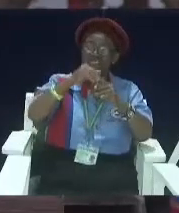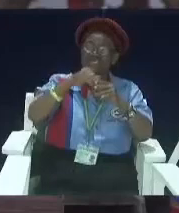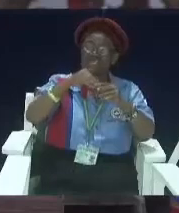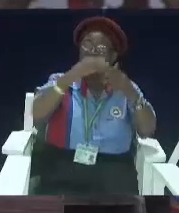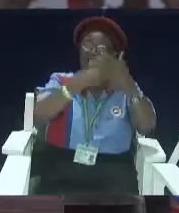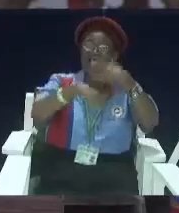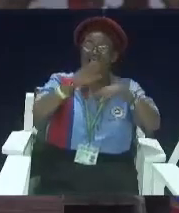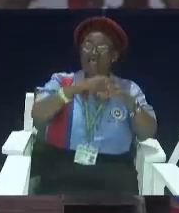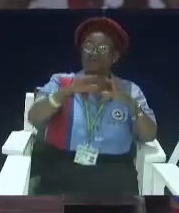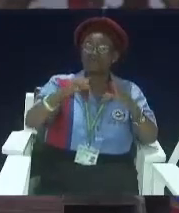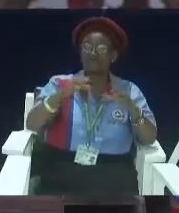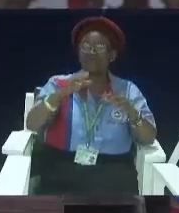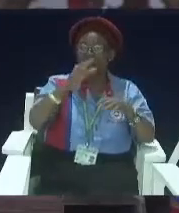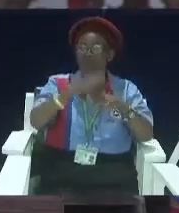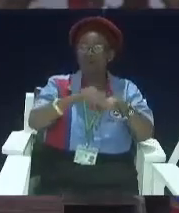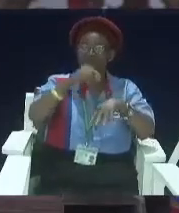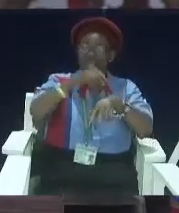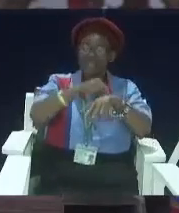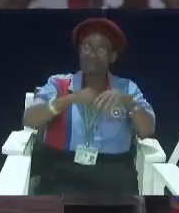earth,